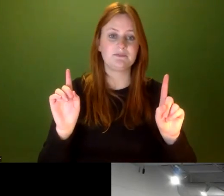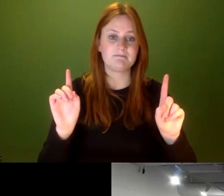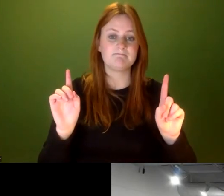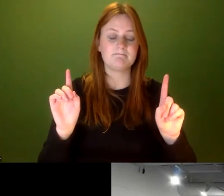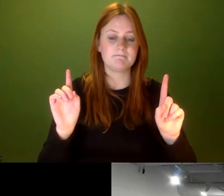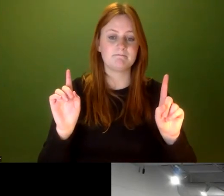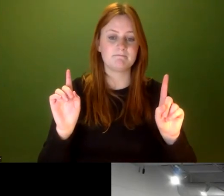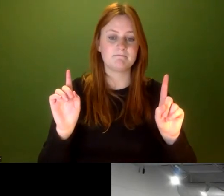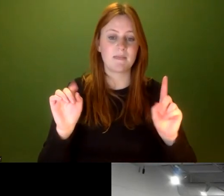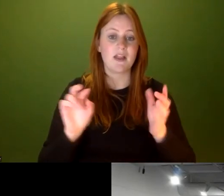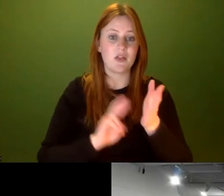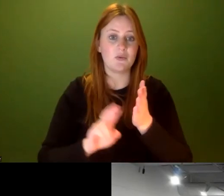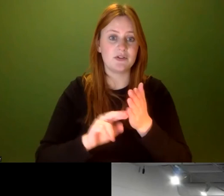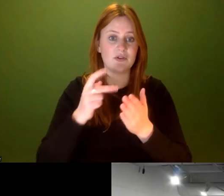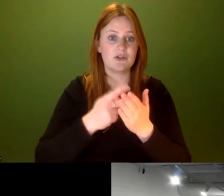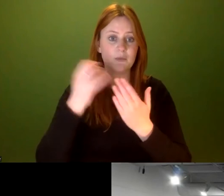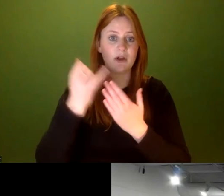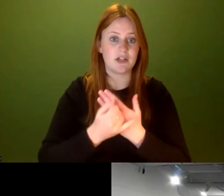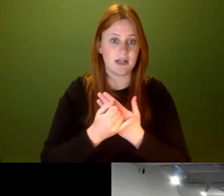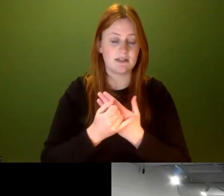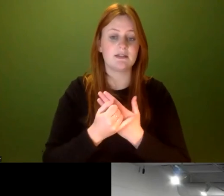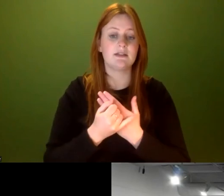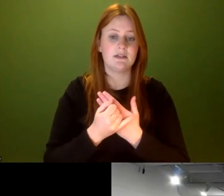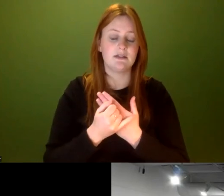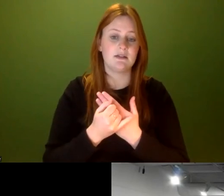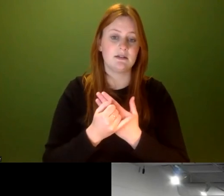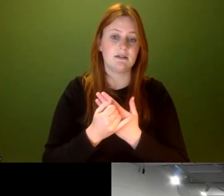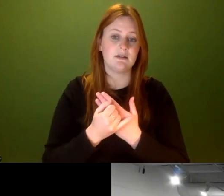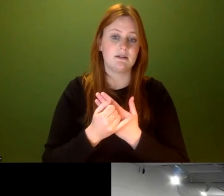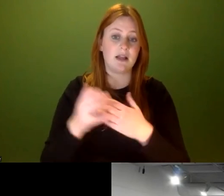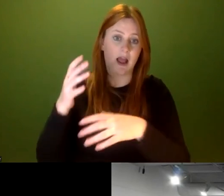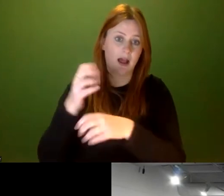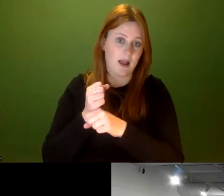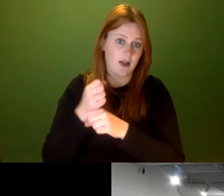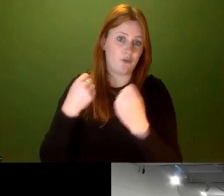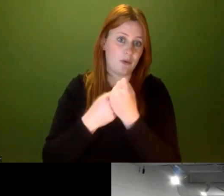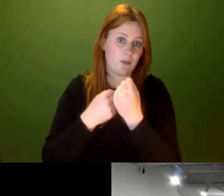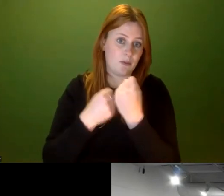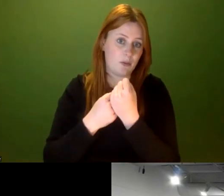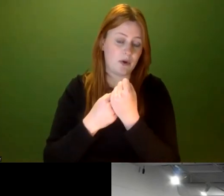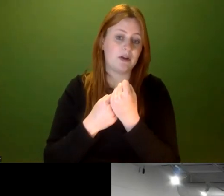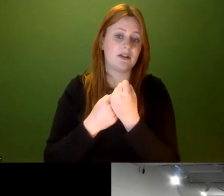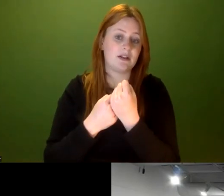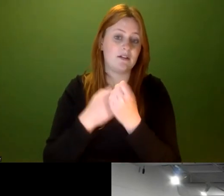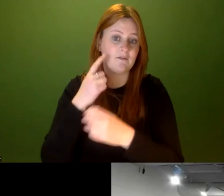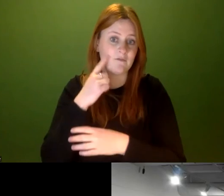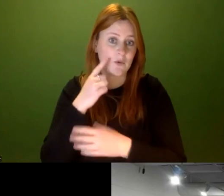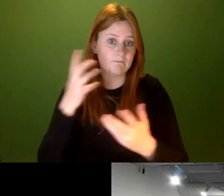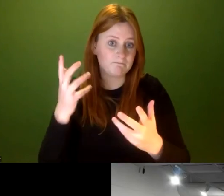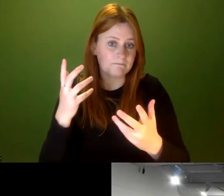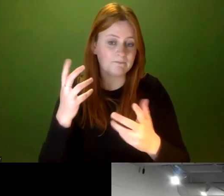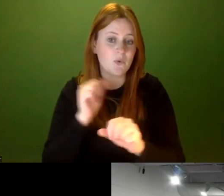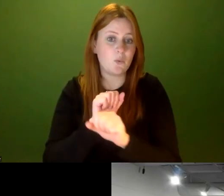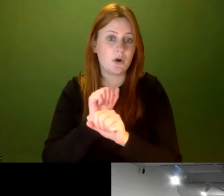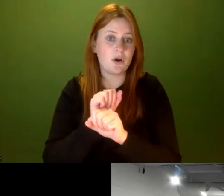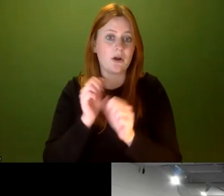the research project I have received support for is to work with